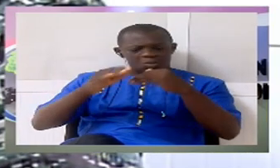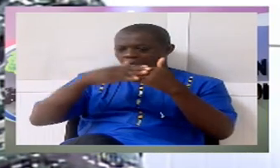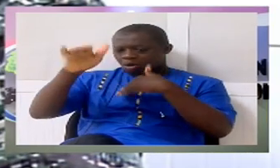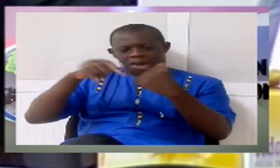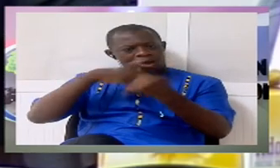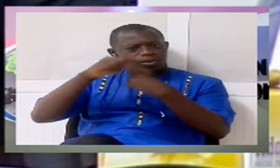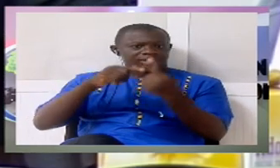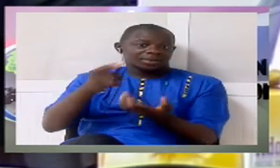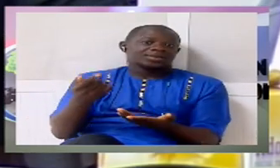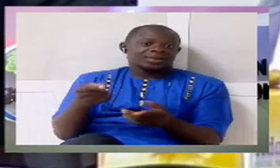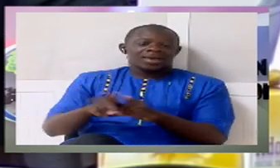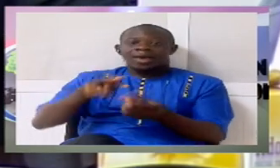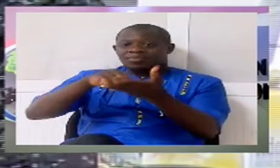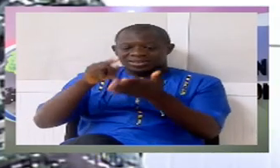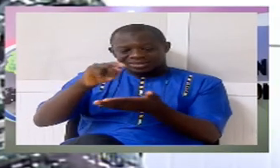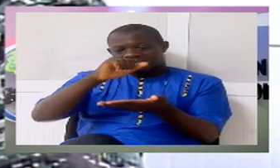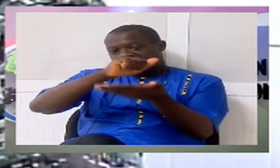That one was omitted.